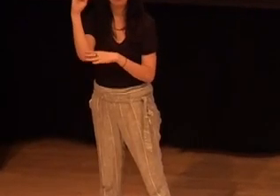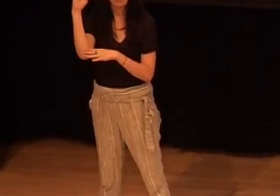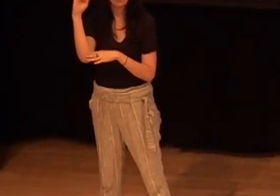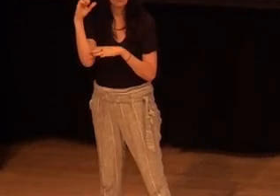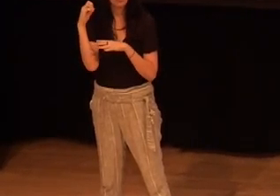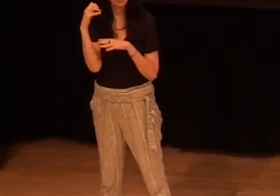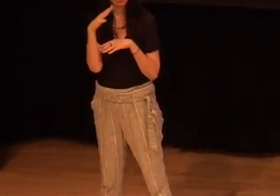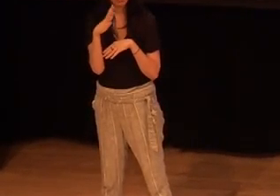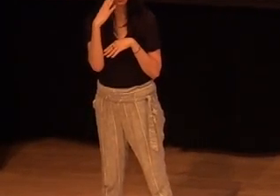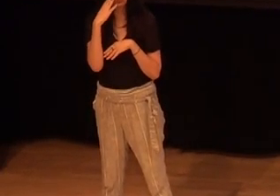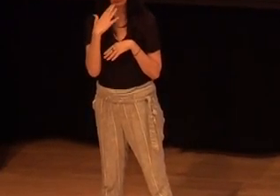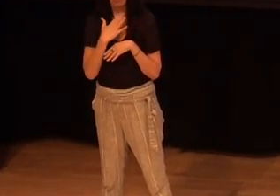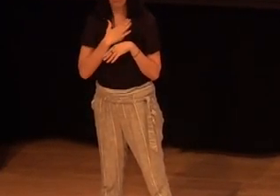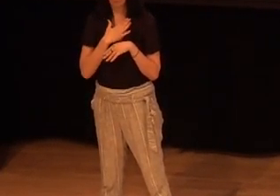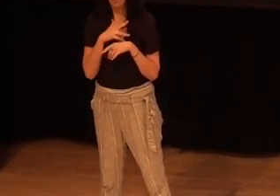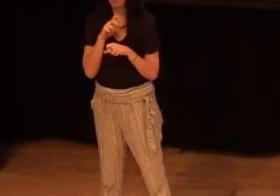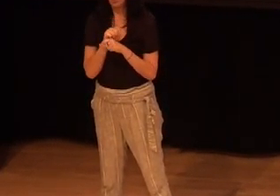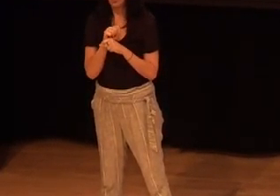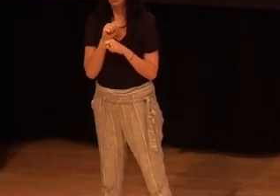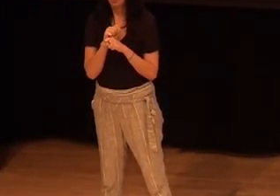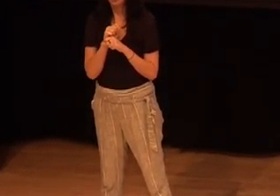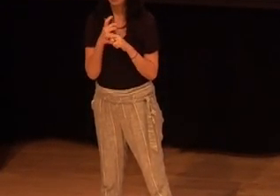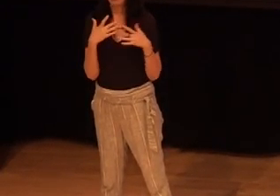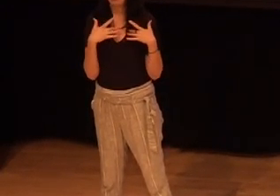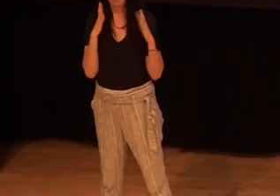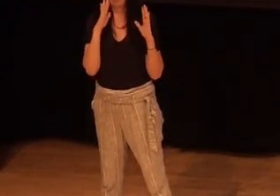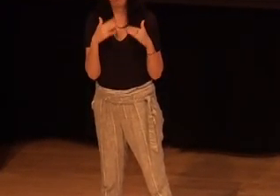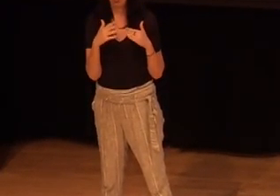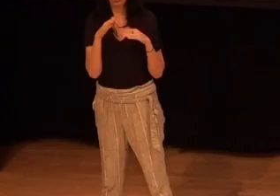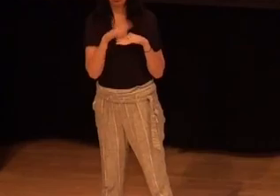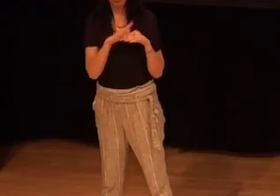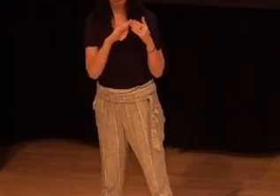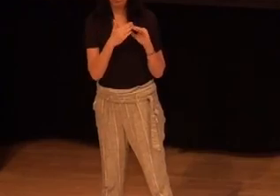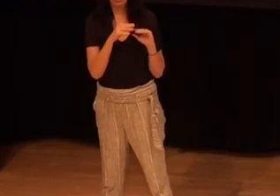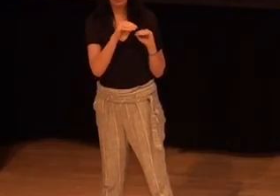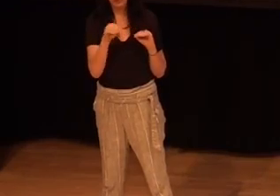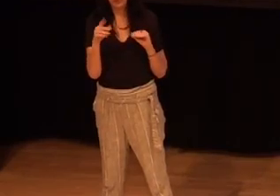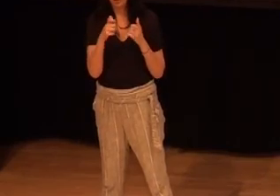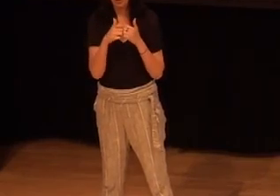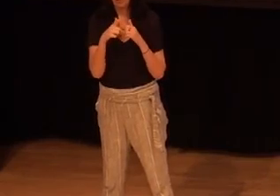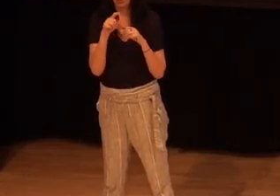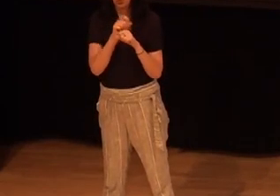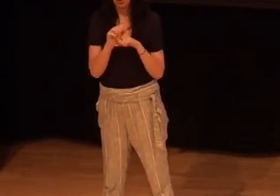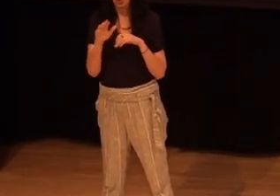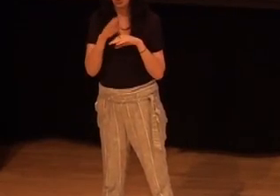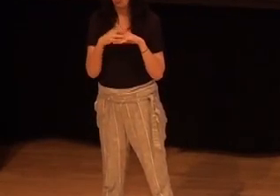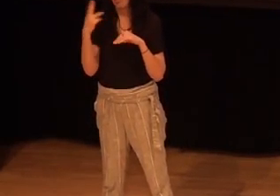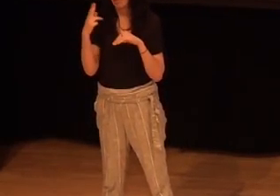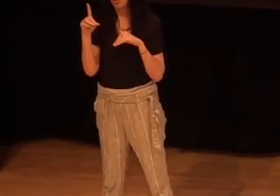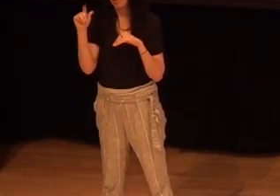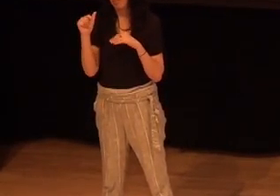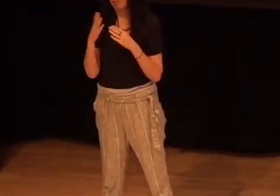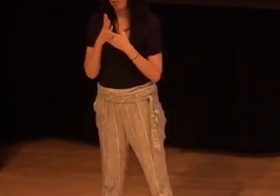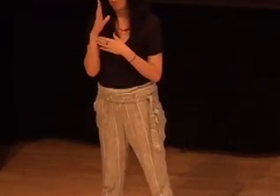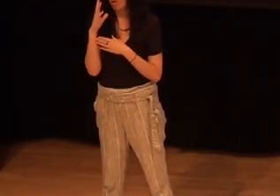who know my work, it's very place-focused. I've been working on the history of the disability rights movement and disability in